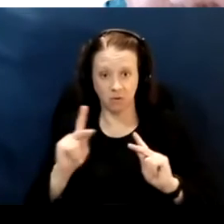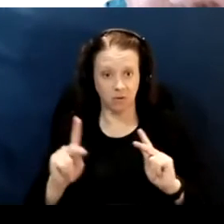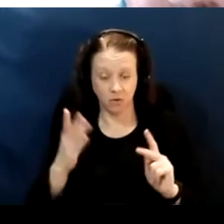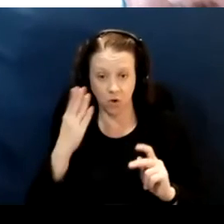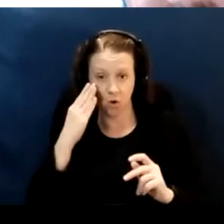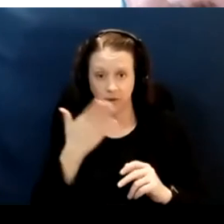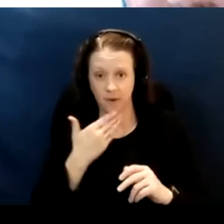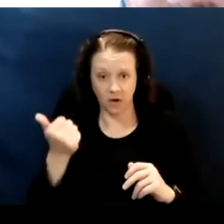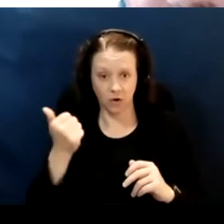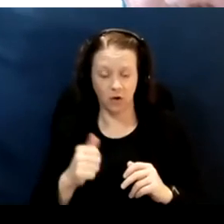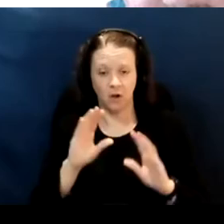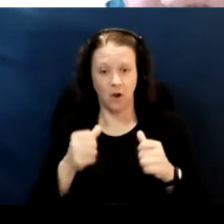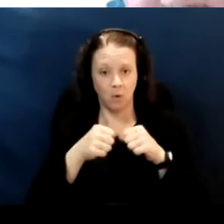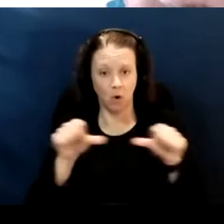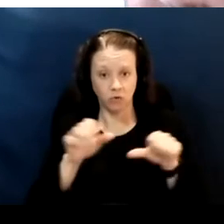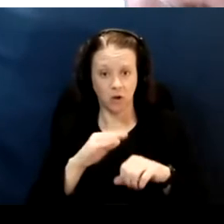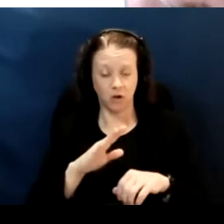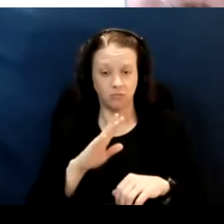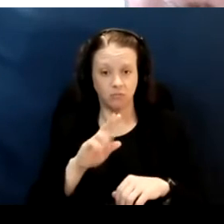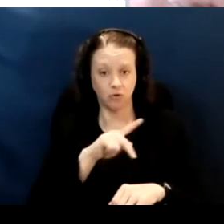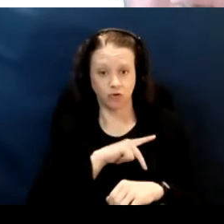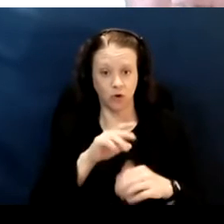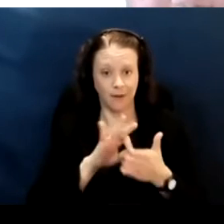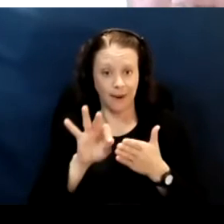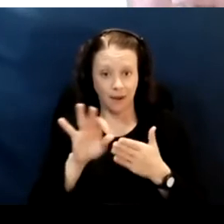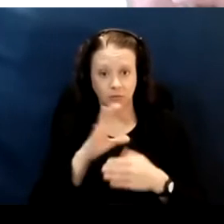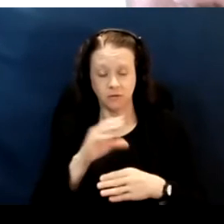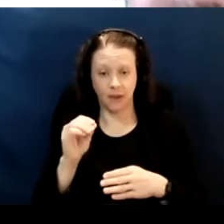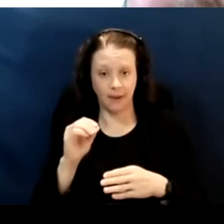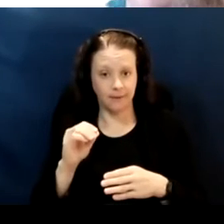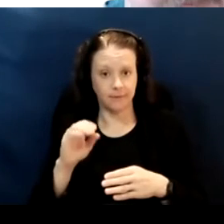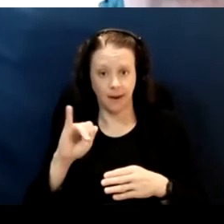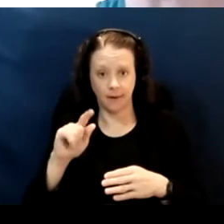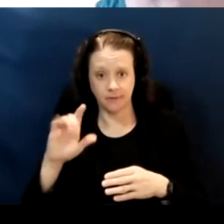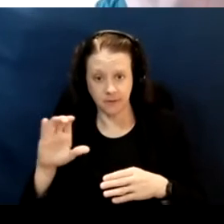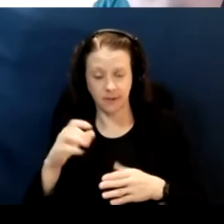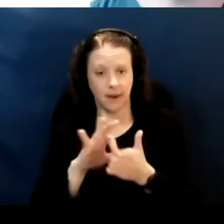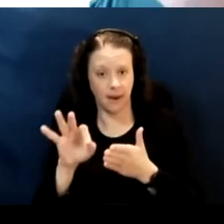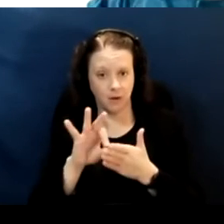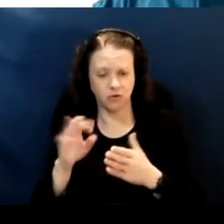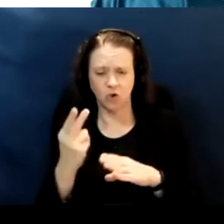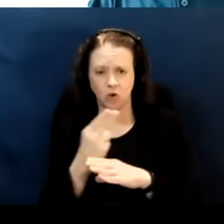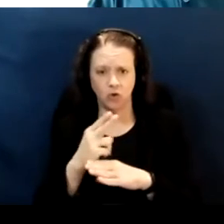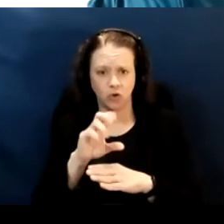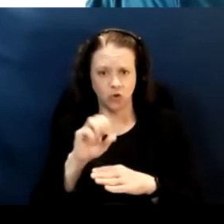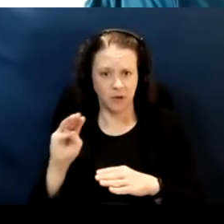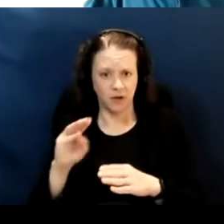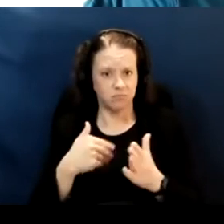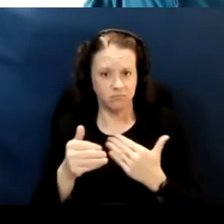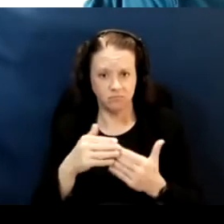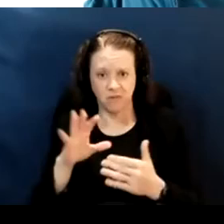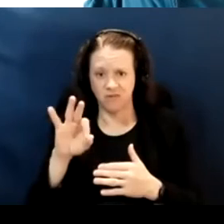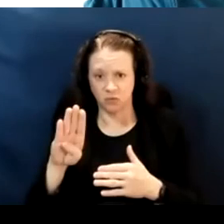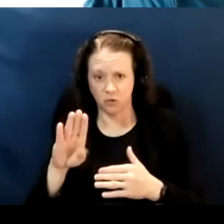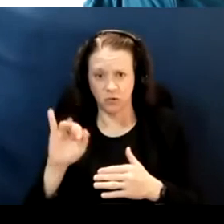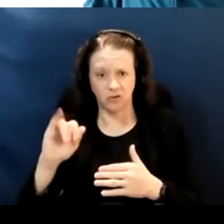the ILC's accounts, like social media, like use social media on any, whether it's Facebook, Instagram, just